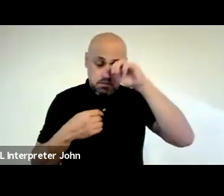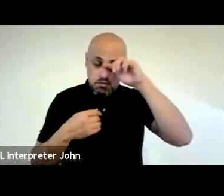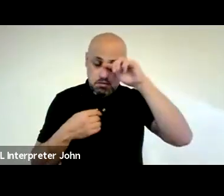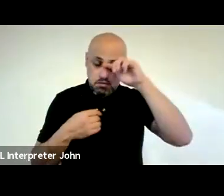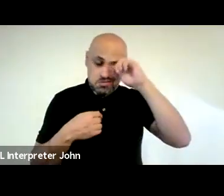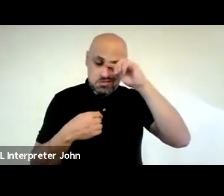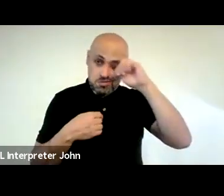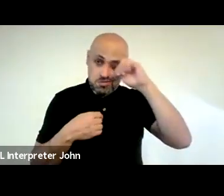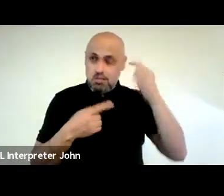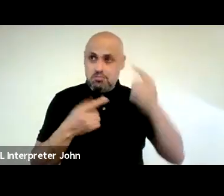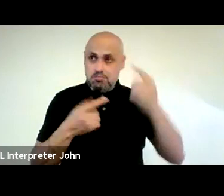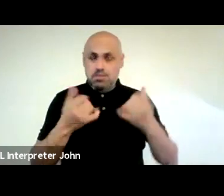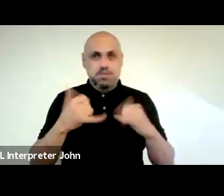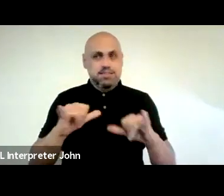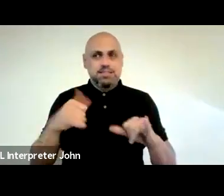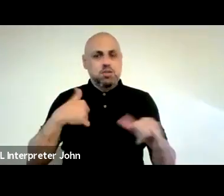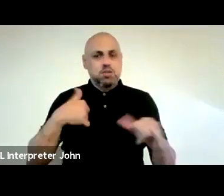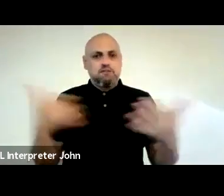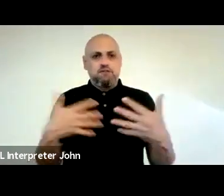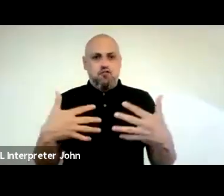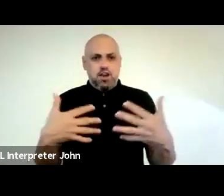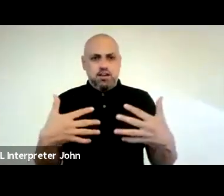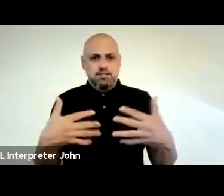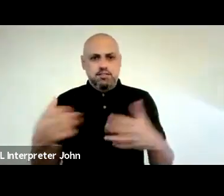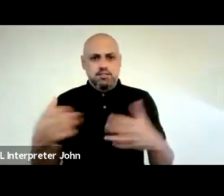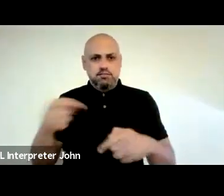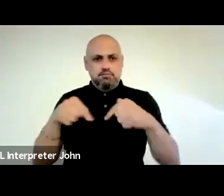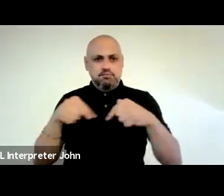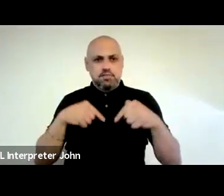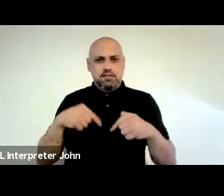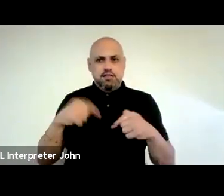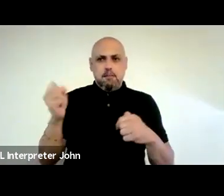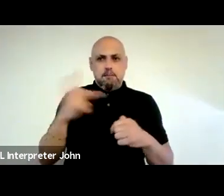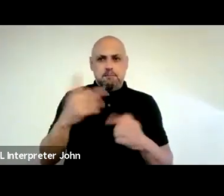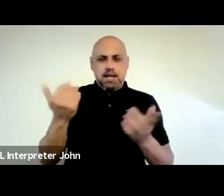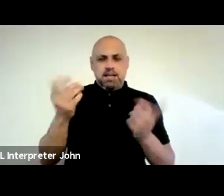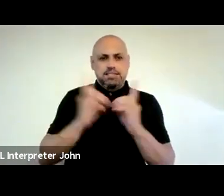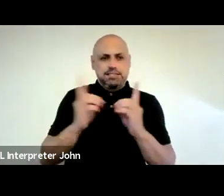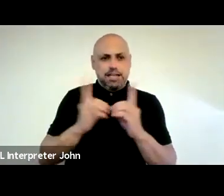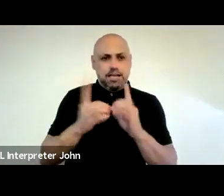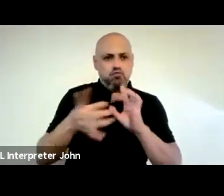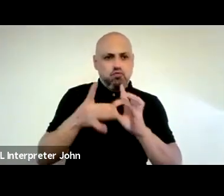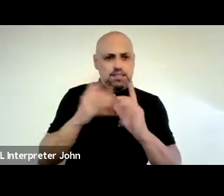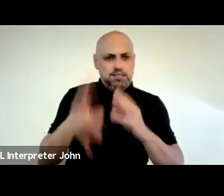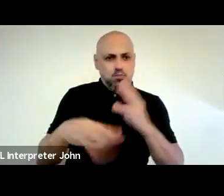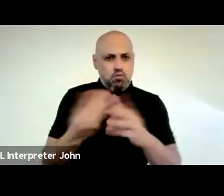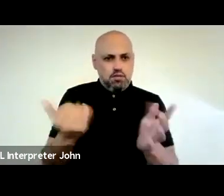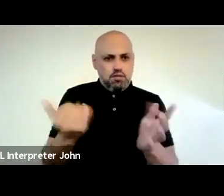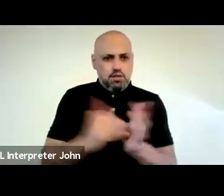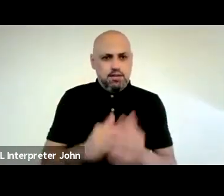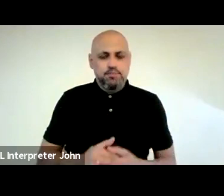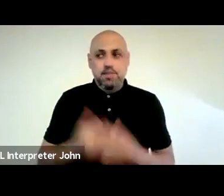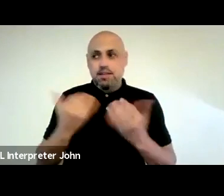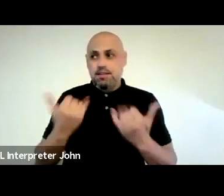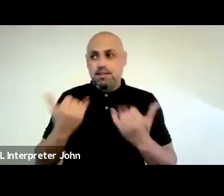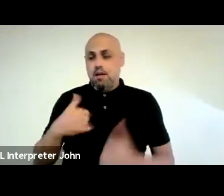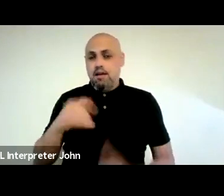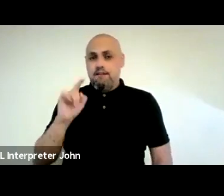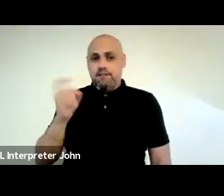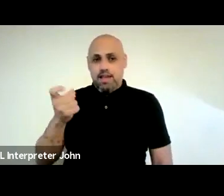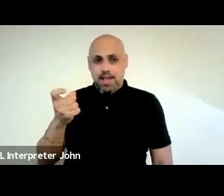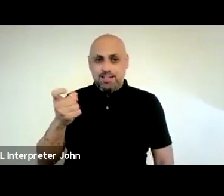But I was still too frightened to return to the dating and relationship world. I now had an ex-fiance and